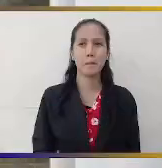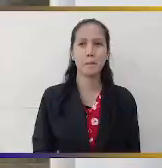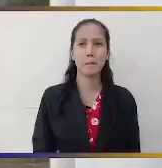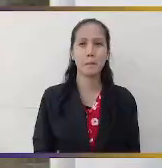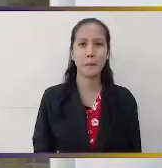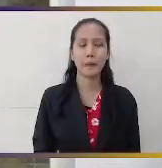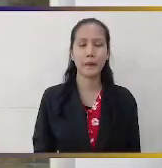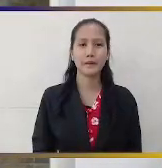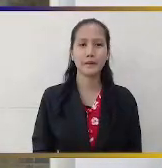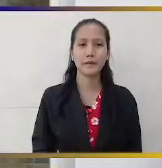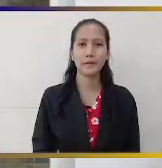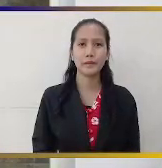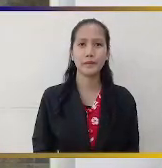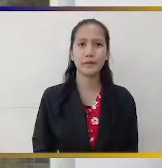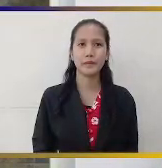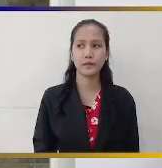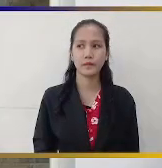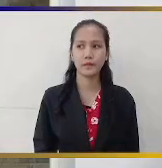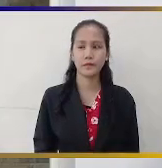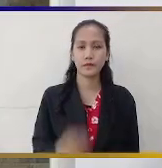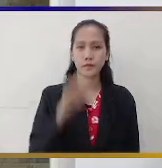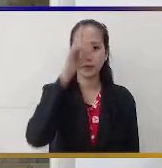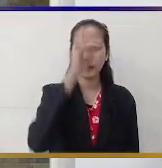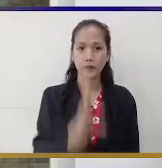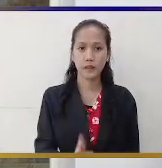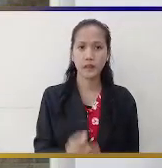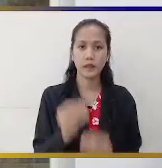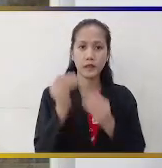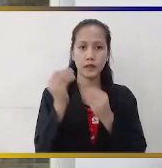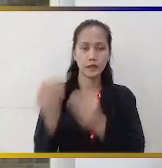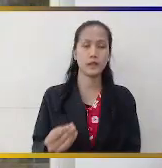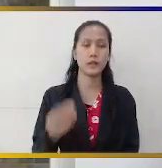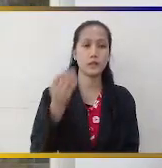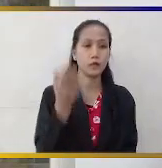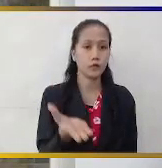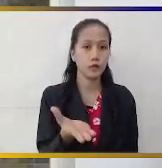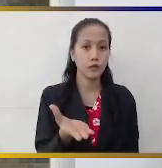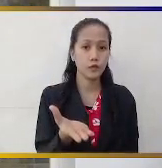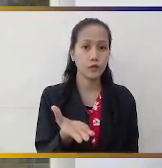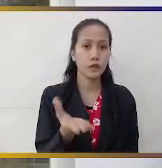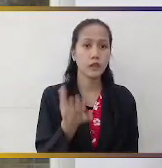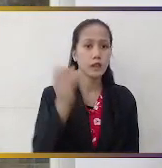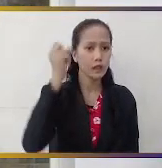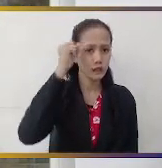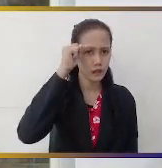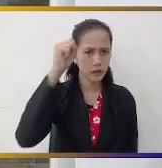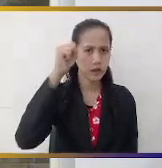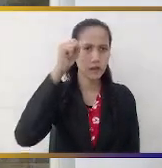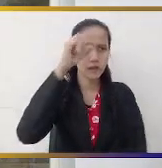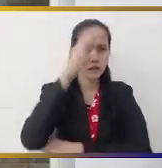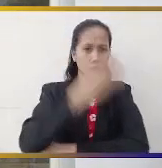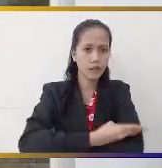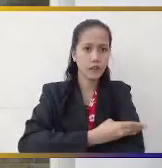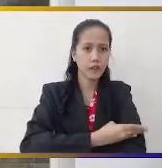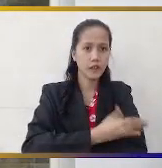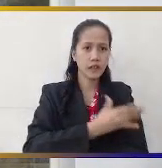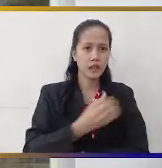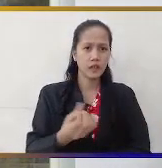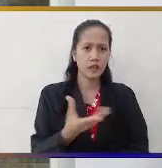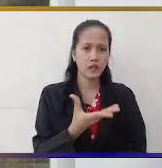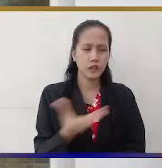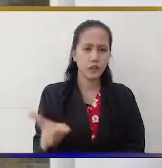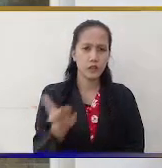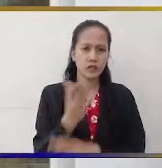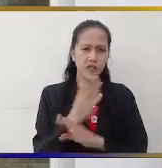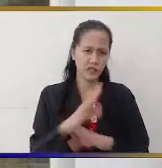something. God gave you His Son. And you can't let go of